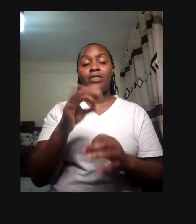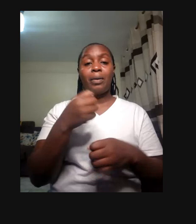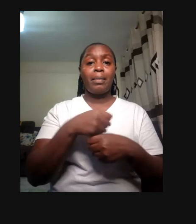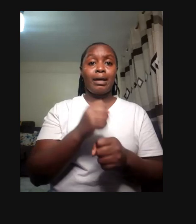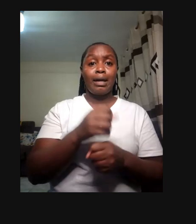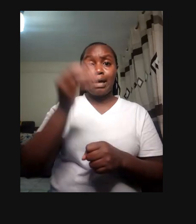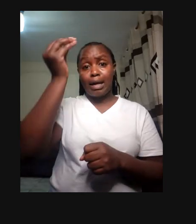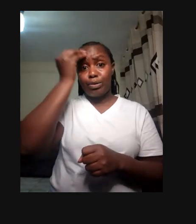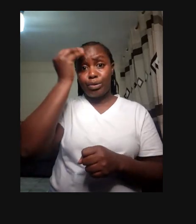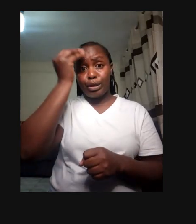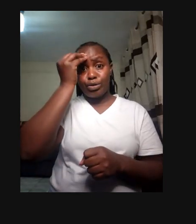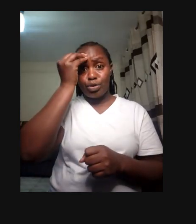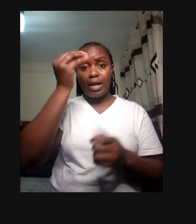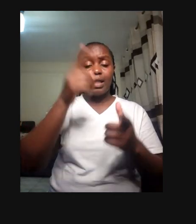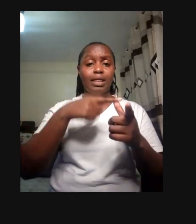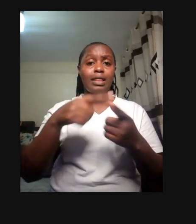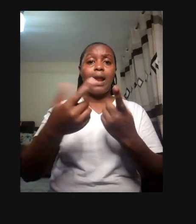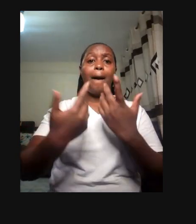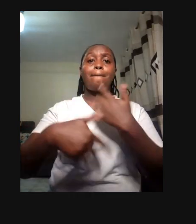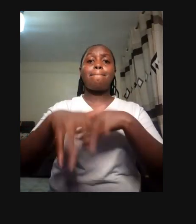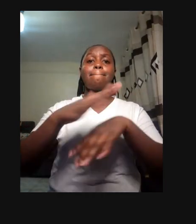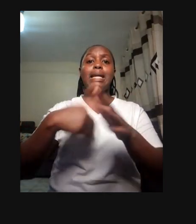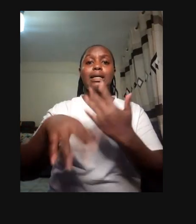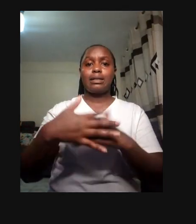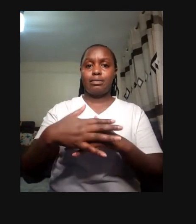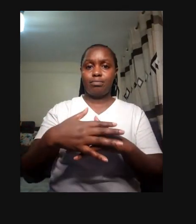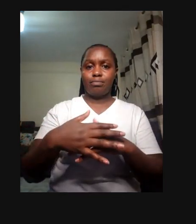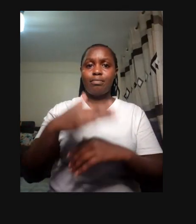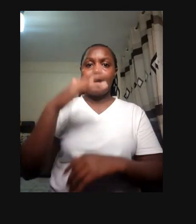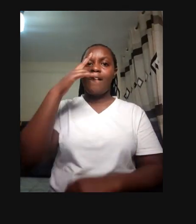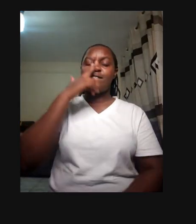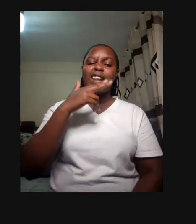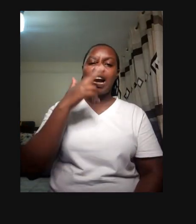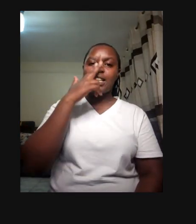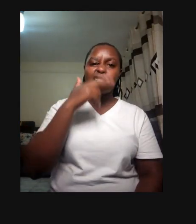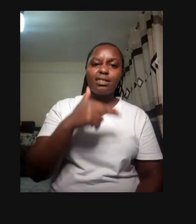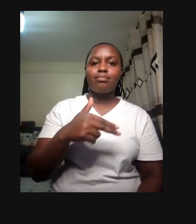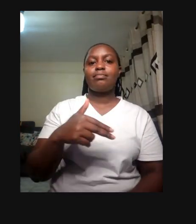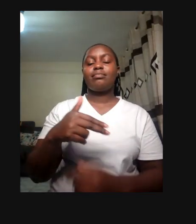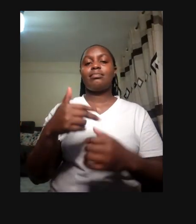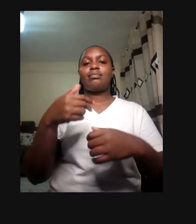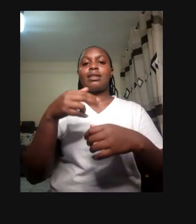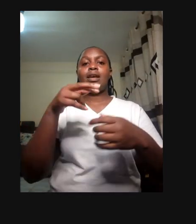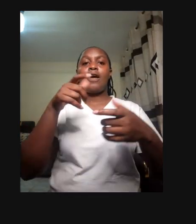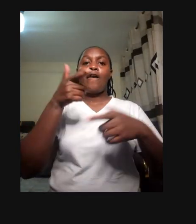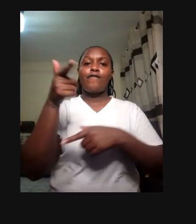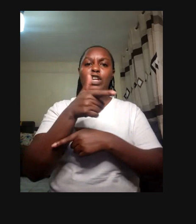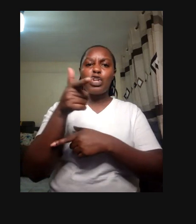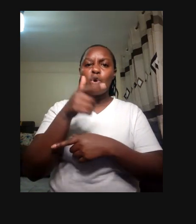content, make funny, make relatable videos, make, let's say,